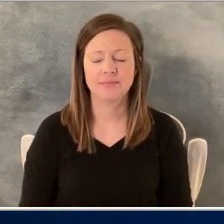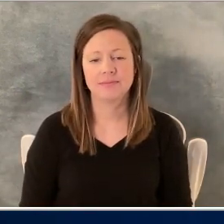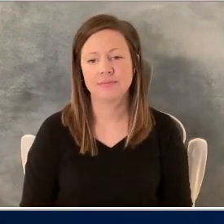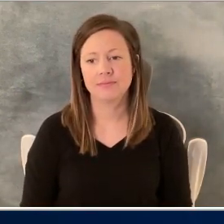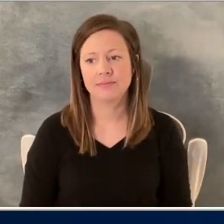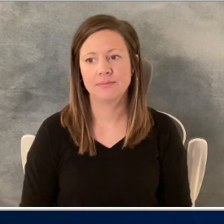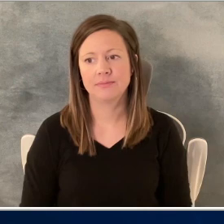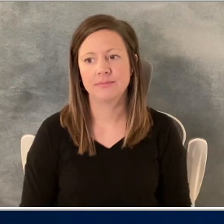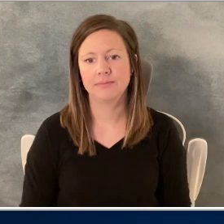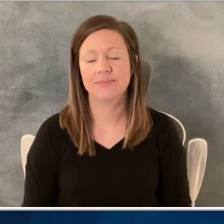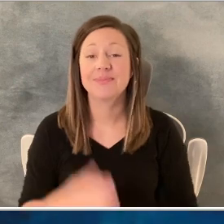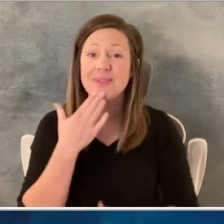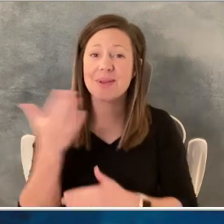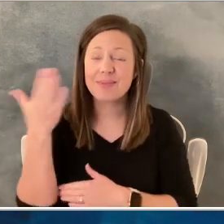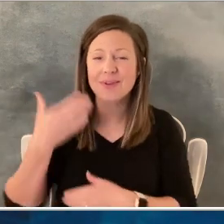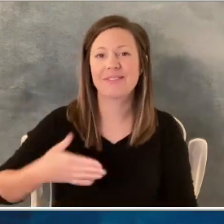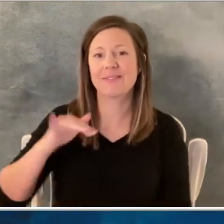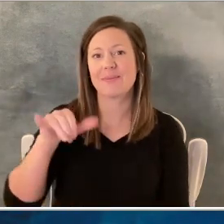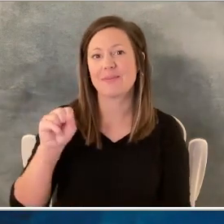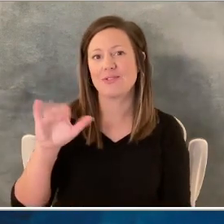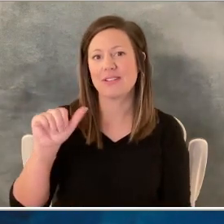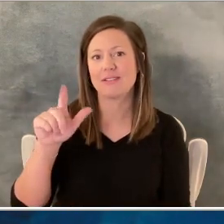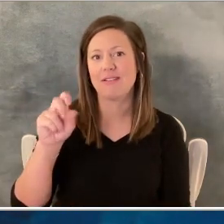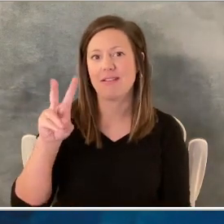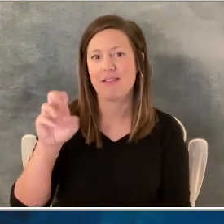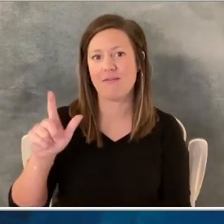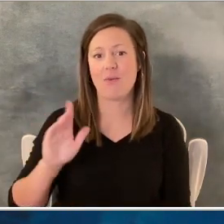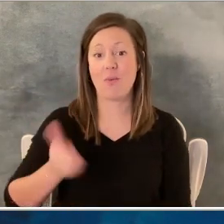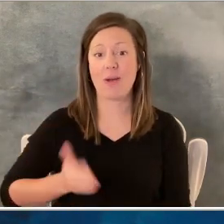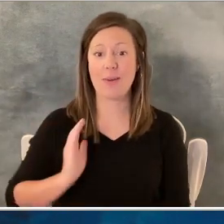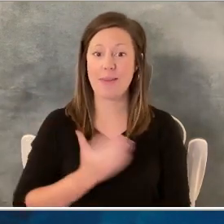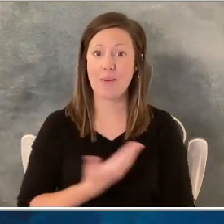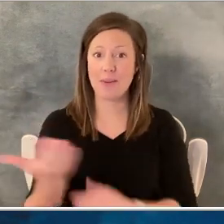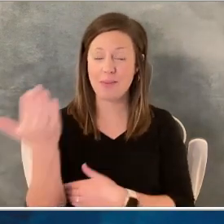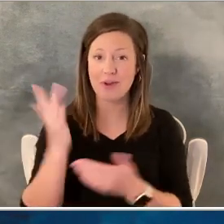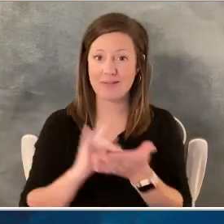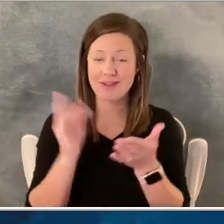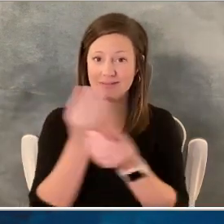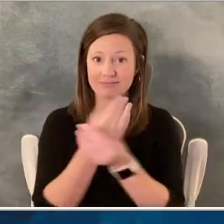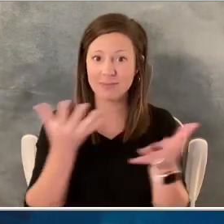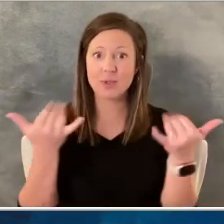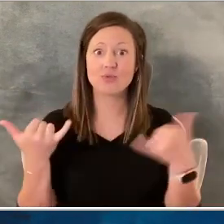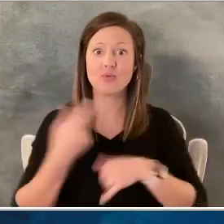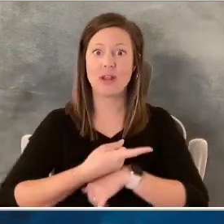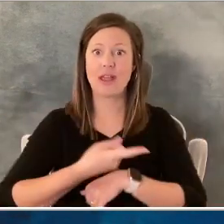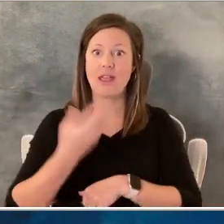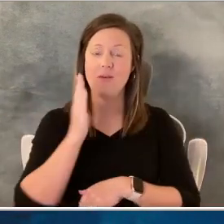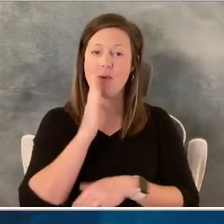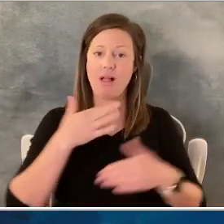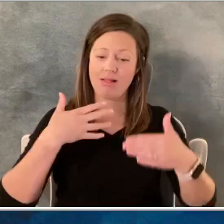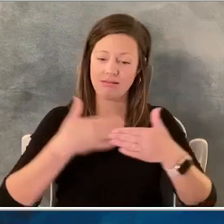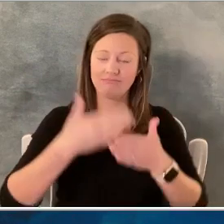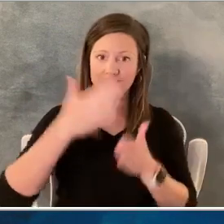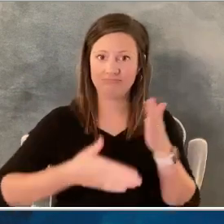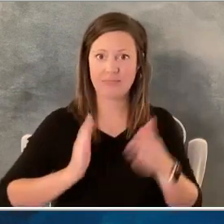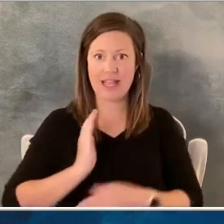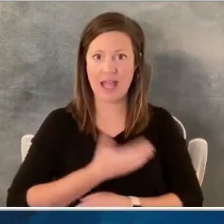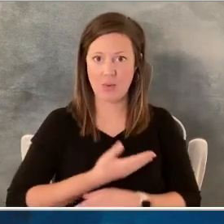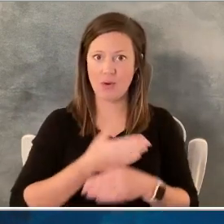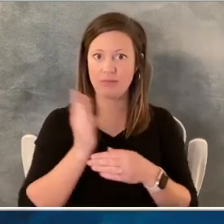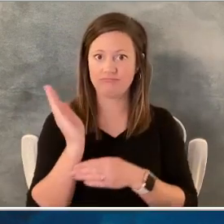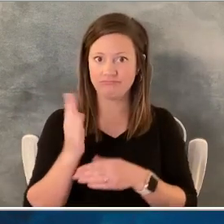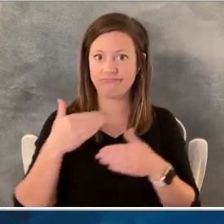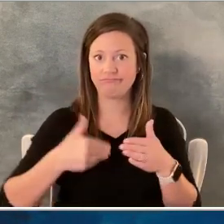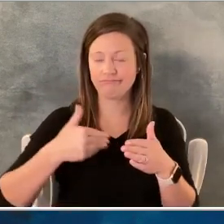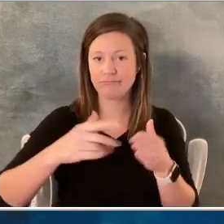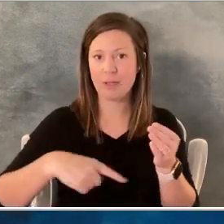Good morning, I'm Jessica Lovell, and welcome to the Morning Medical Update. Today, we are concluding our series on prostate cancer with one of the newest treatments offered